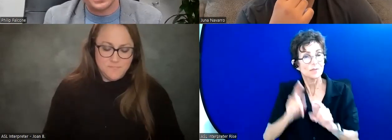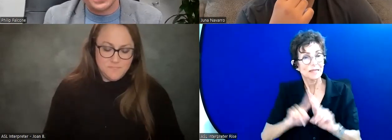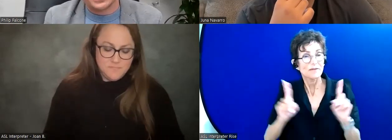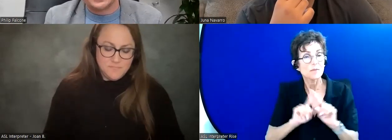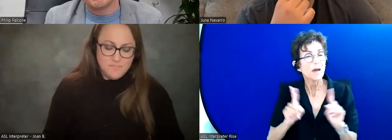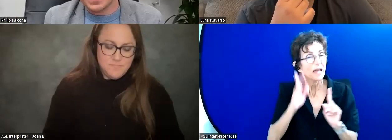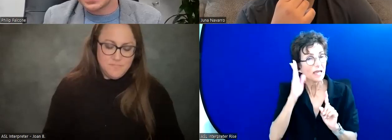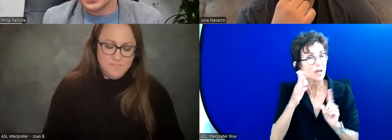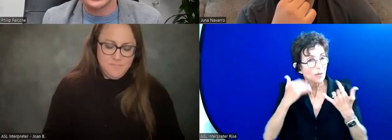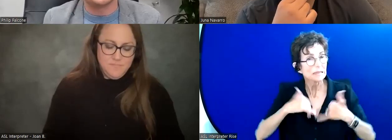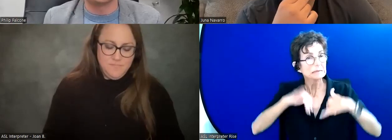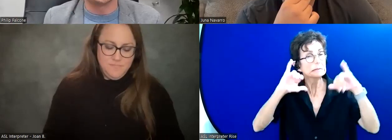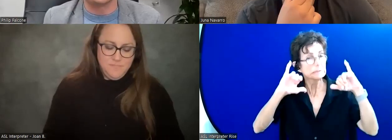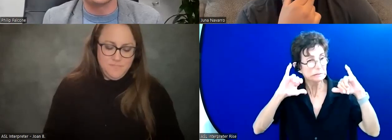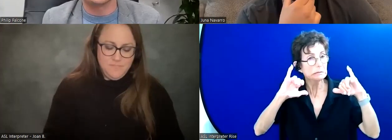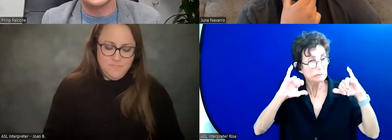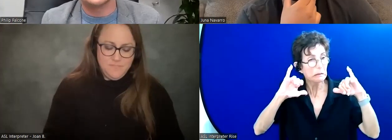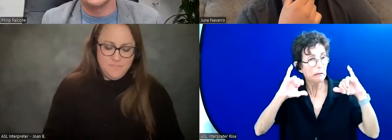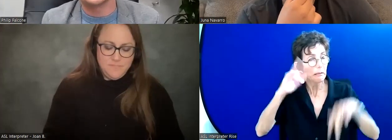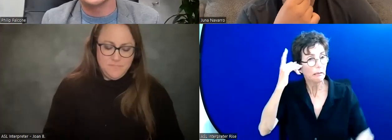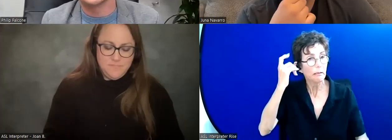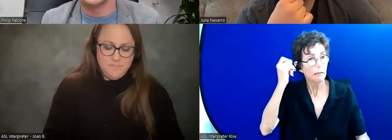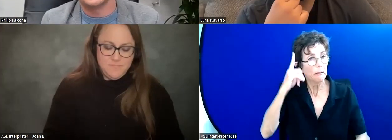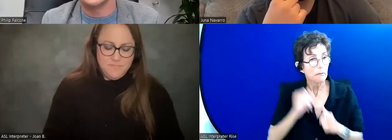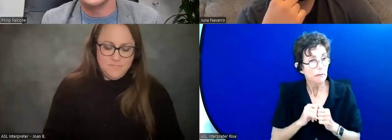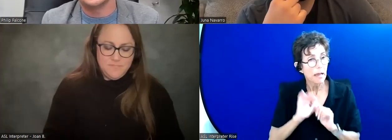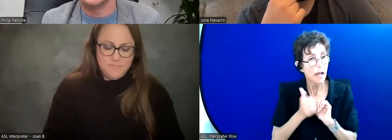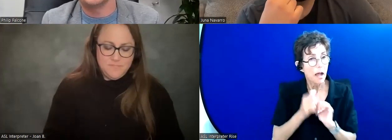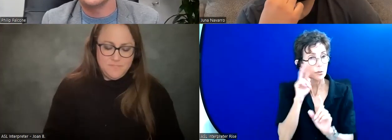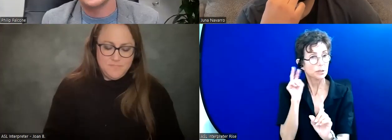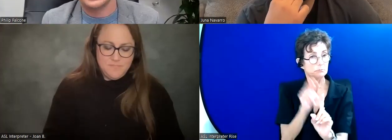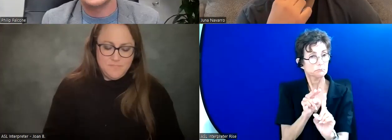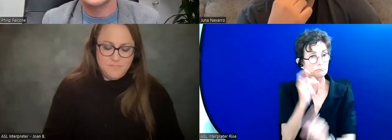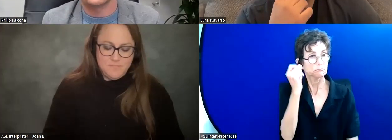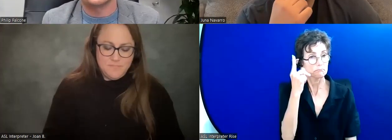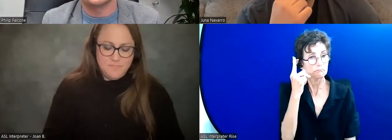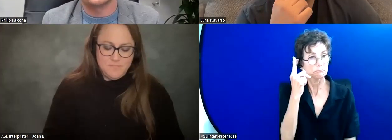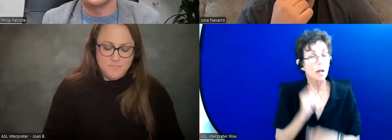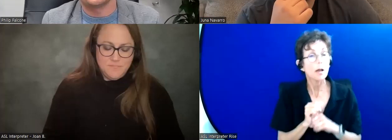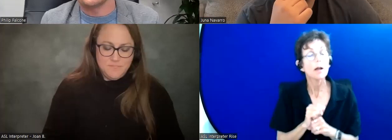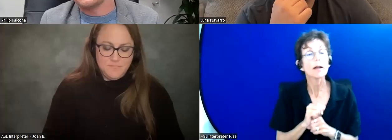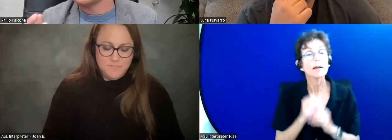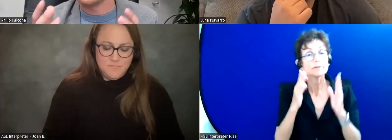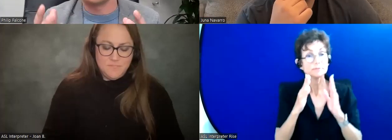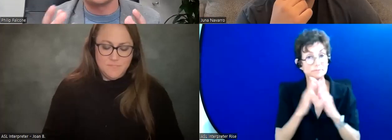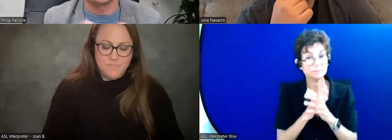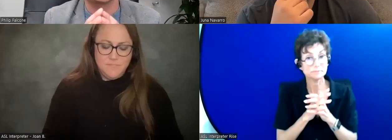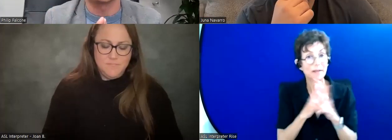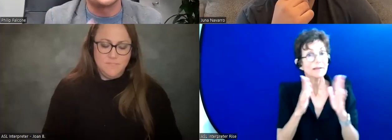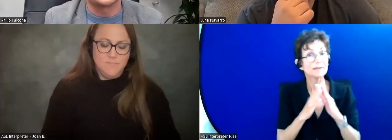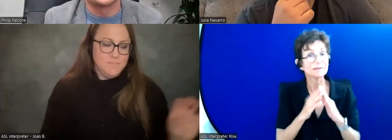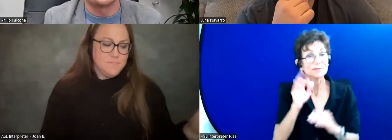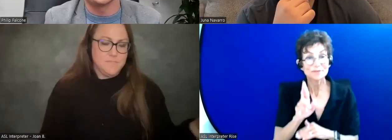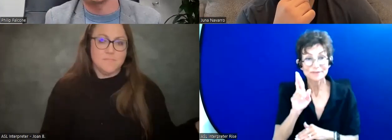here. As I mentioned, Beautify Riverside largely is what has made me work